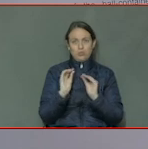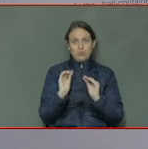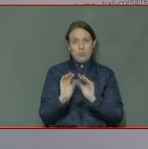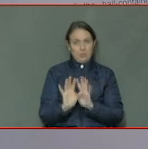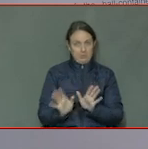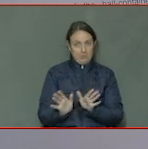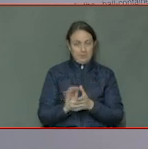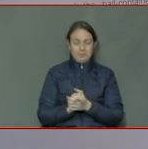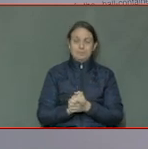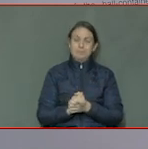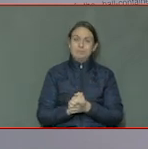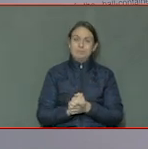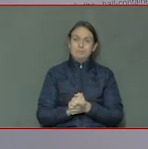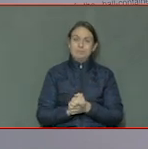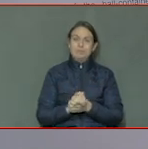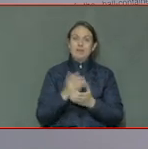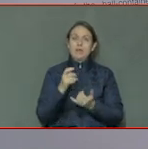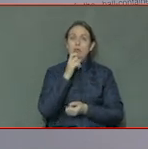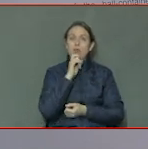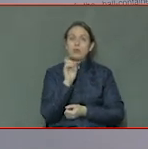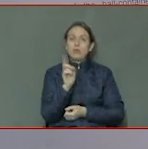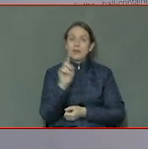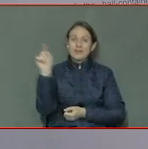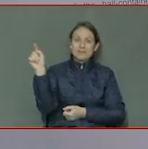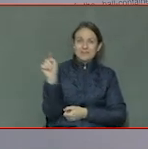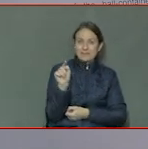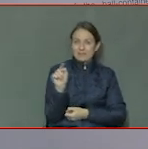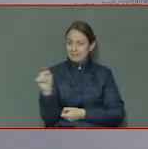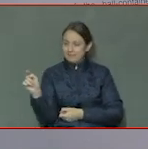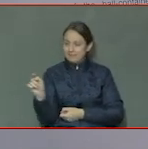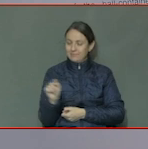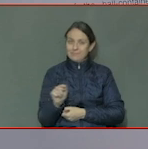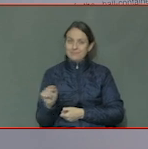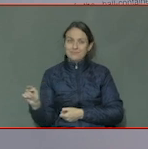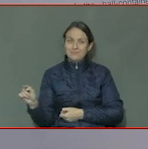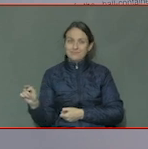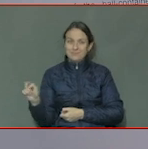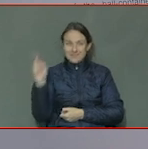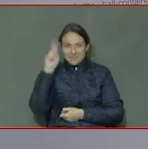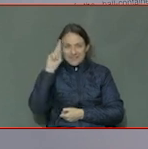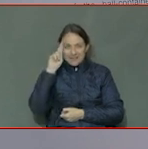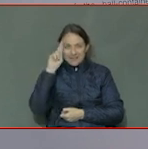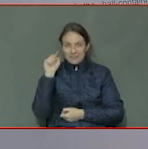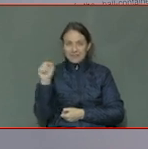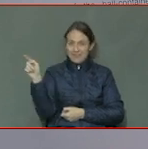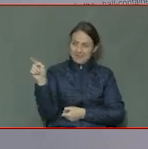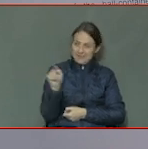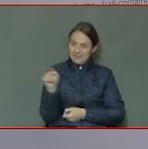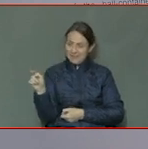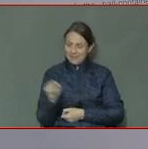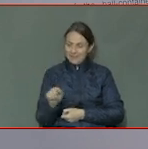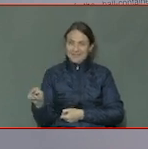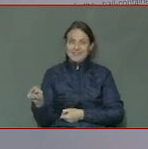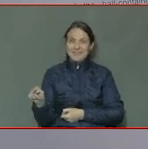Here we have sigma. And that sign on the edges, it must be sharp. That's sigma.